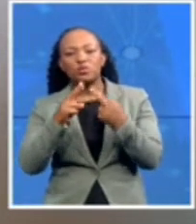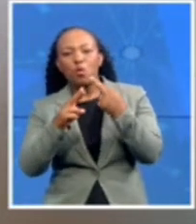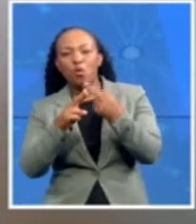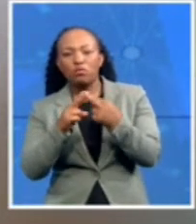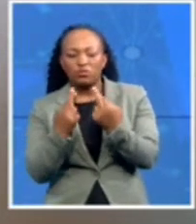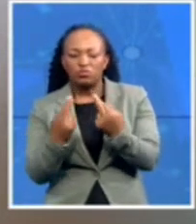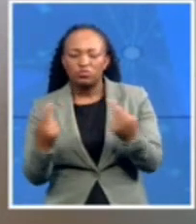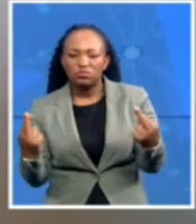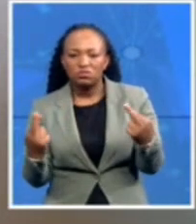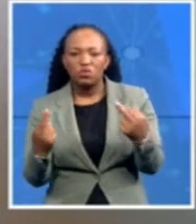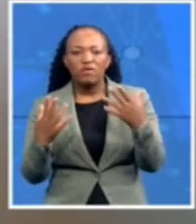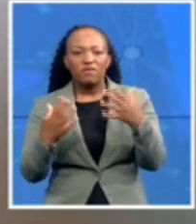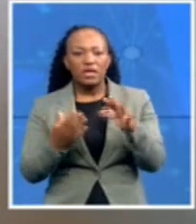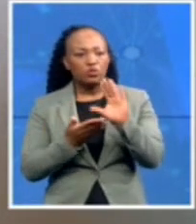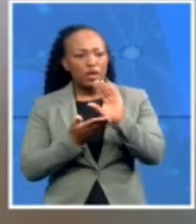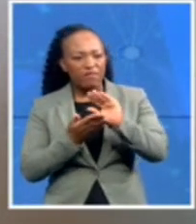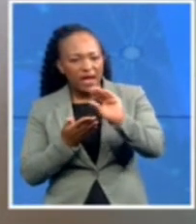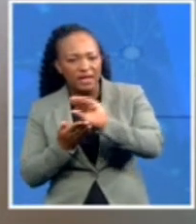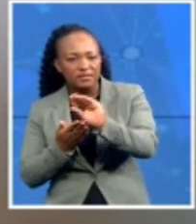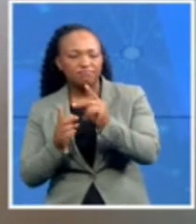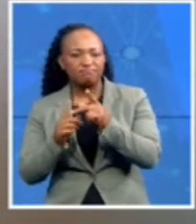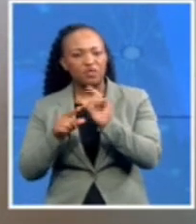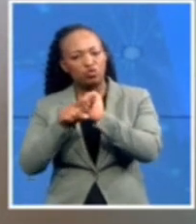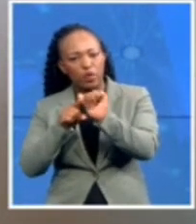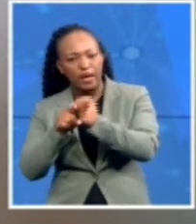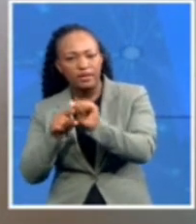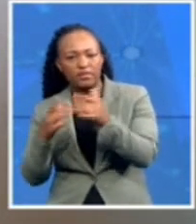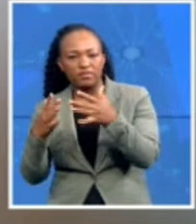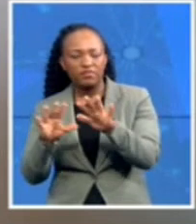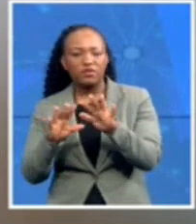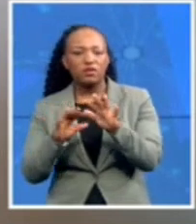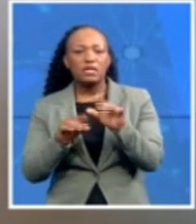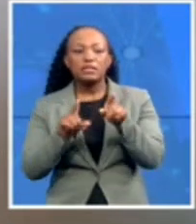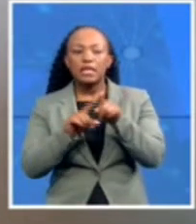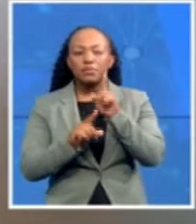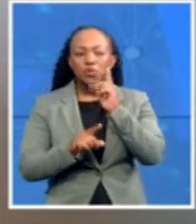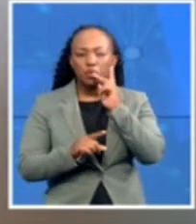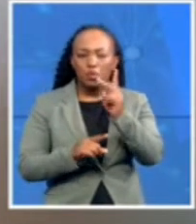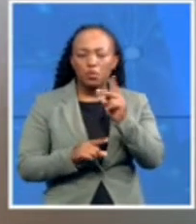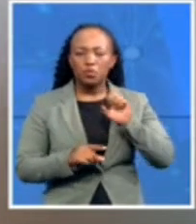looking at staff morale, by ensuring that we can